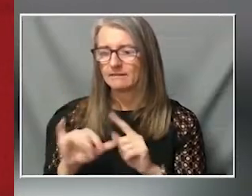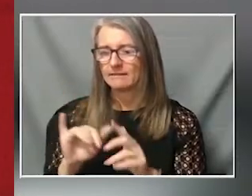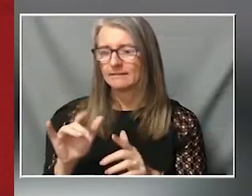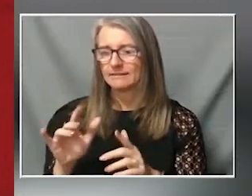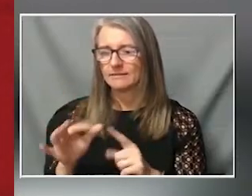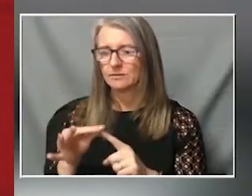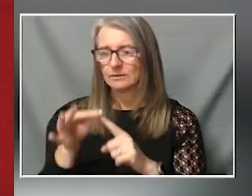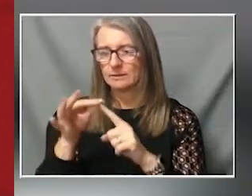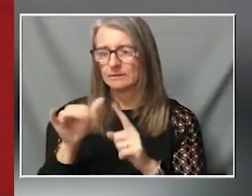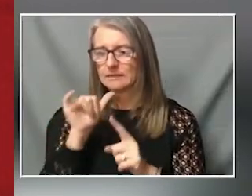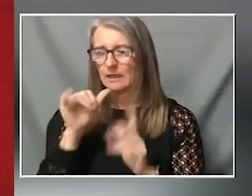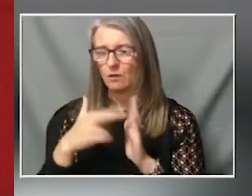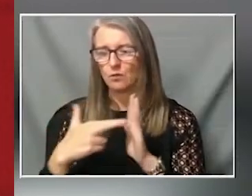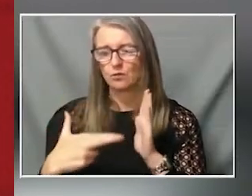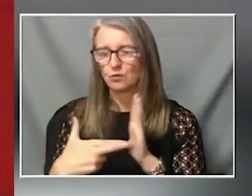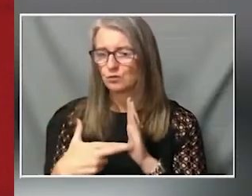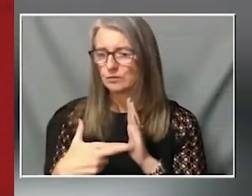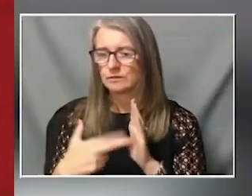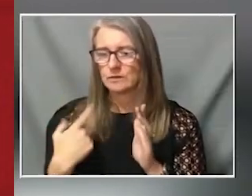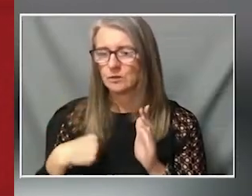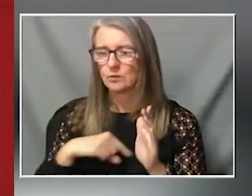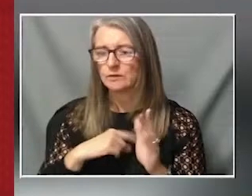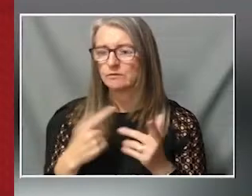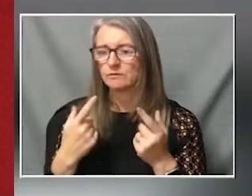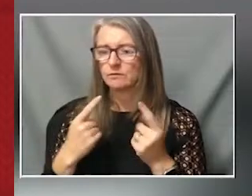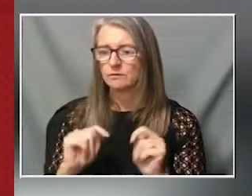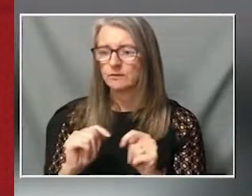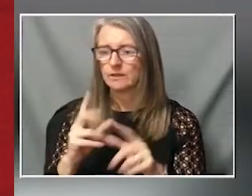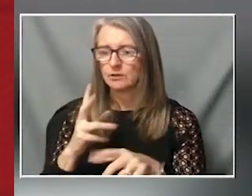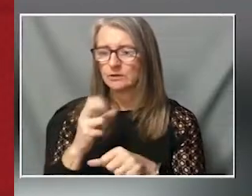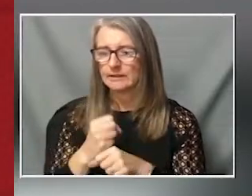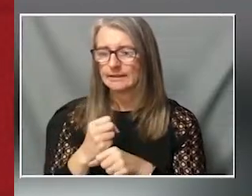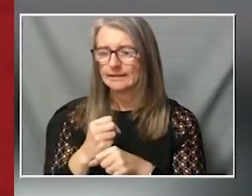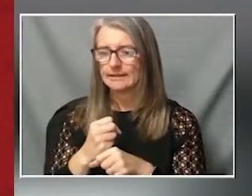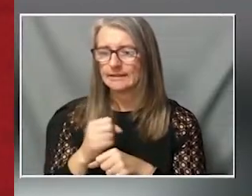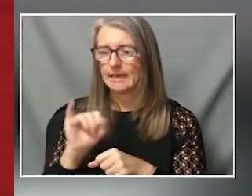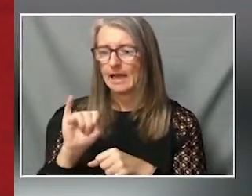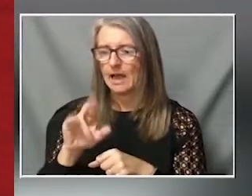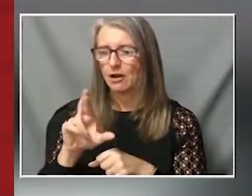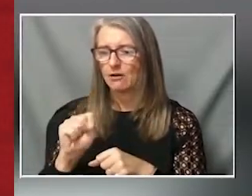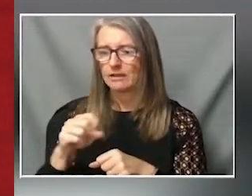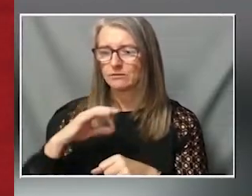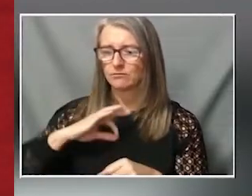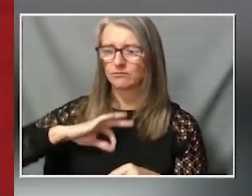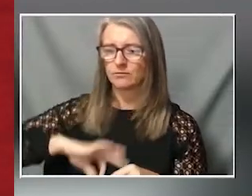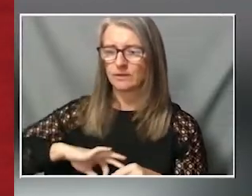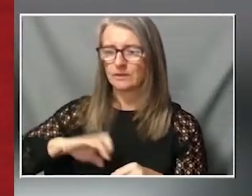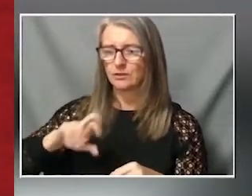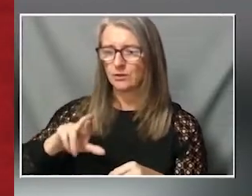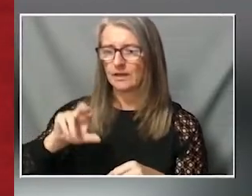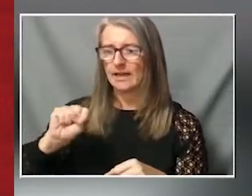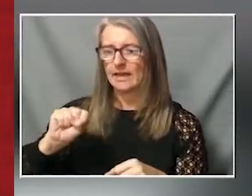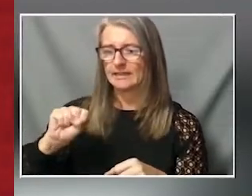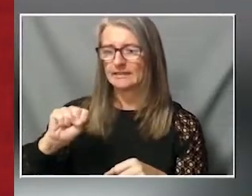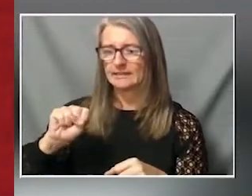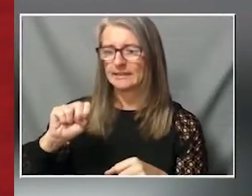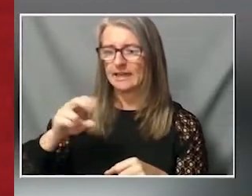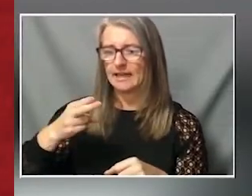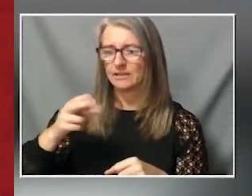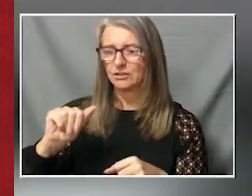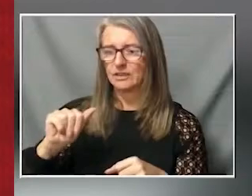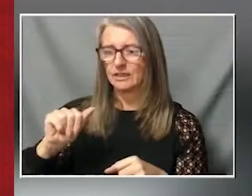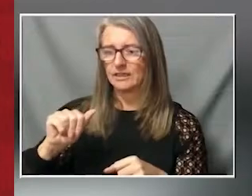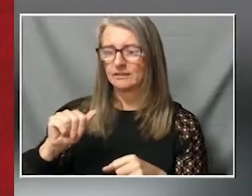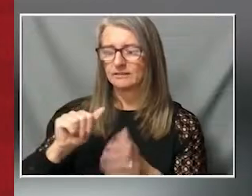rather than the rule. We've tried to get even IRS credits or even HSA allowances to use